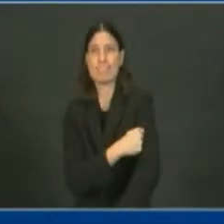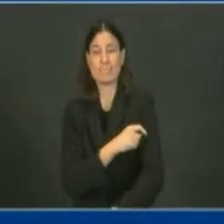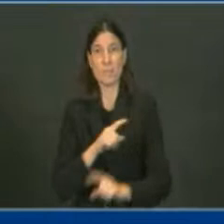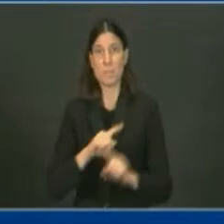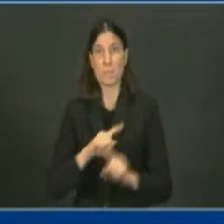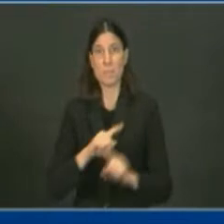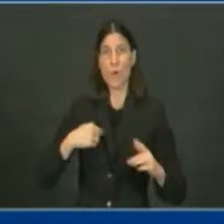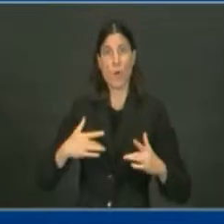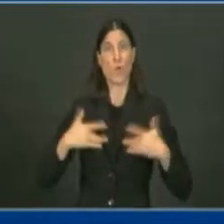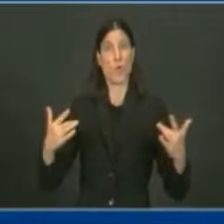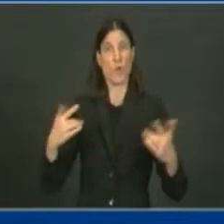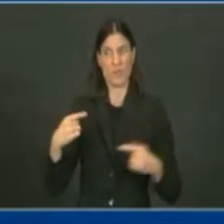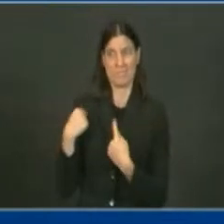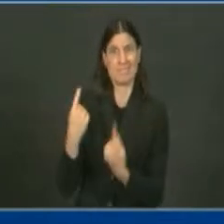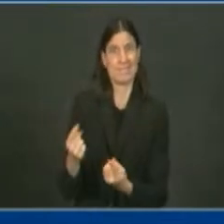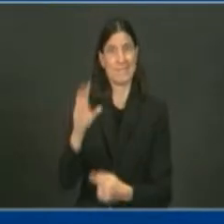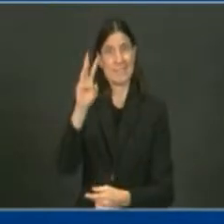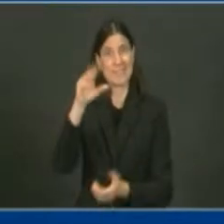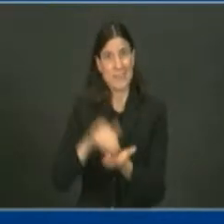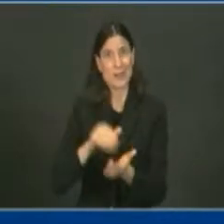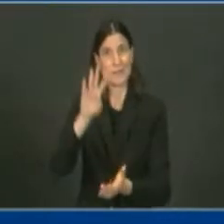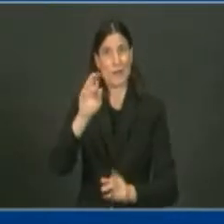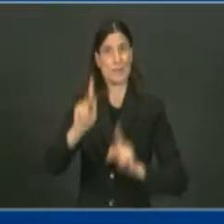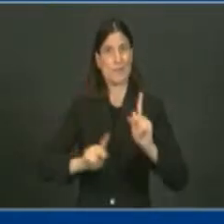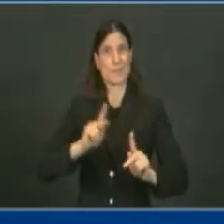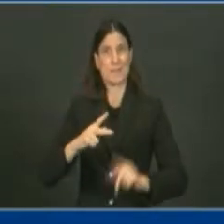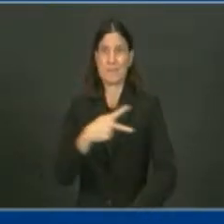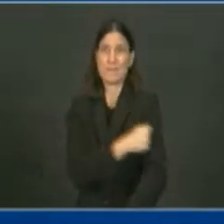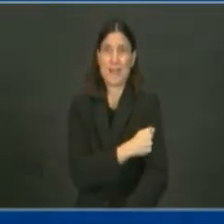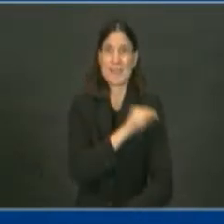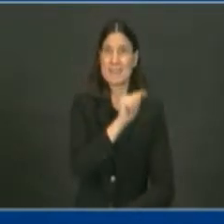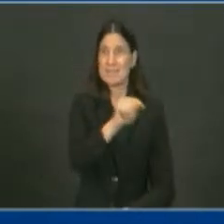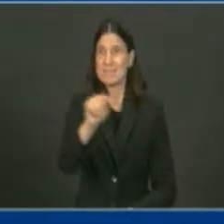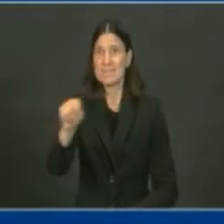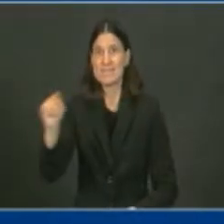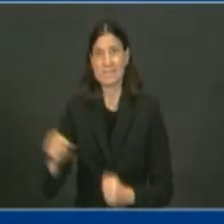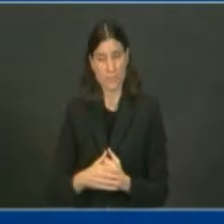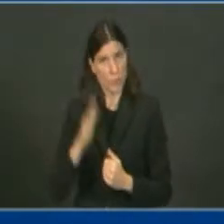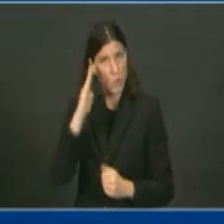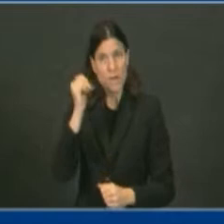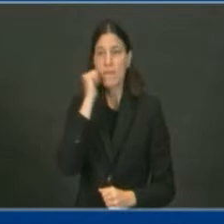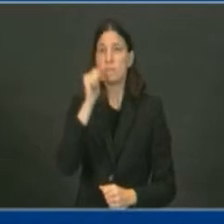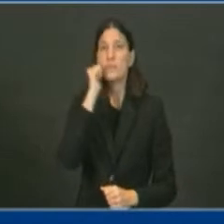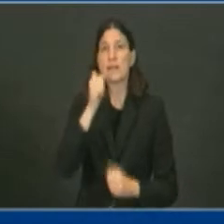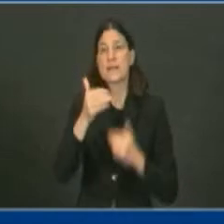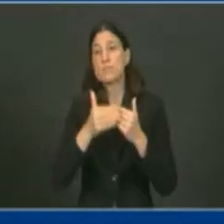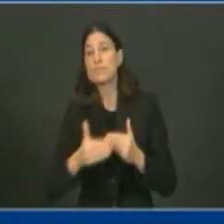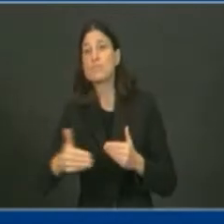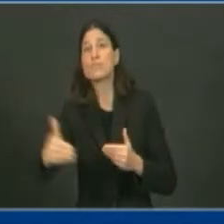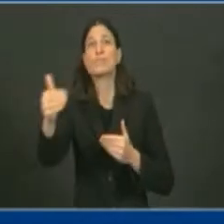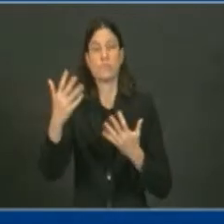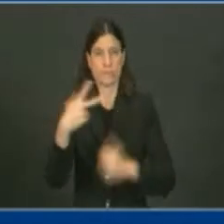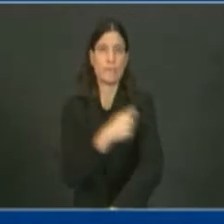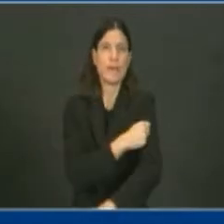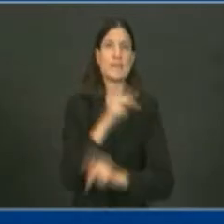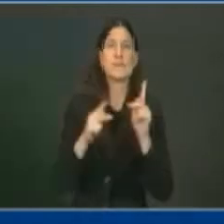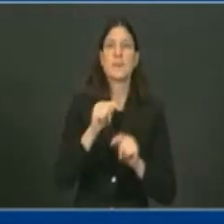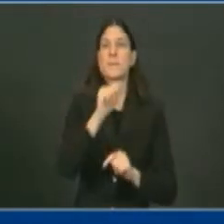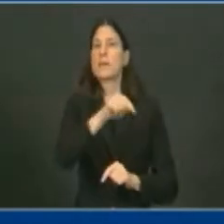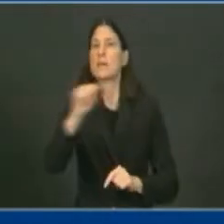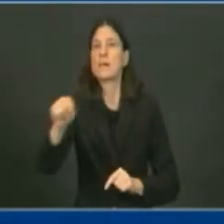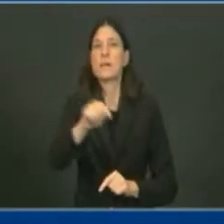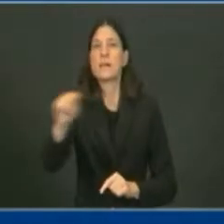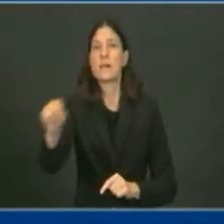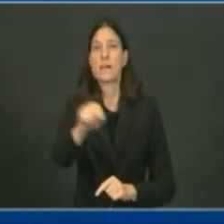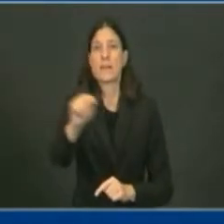vaccine. We're vaccinating people every day, every week, every month going forward. And as we look to 2021, we